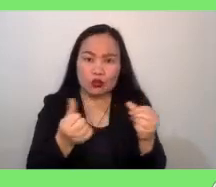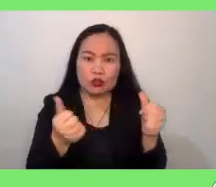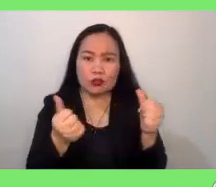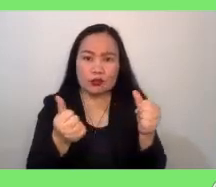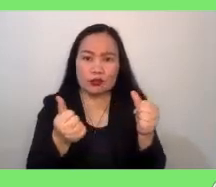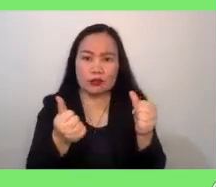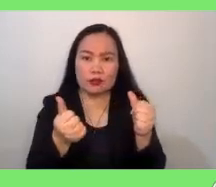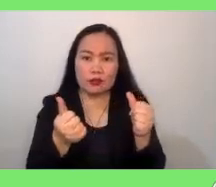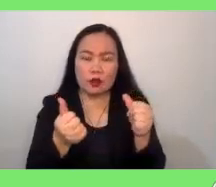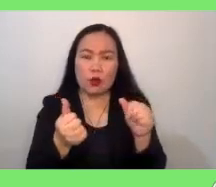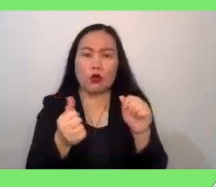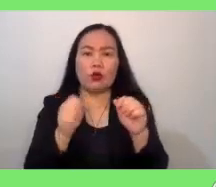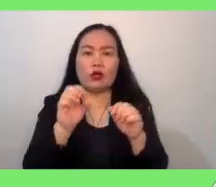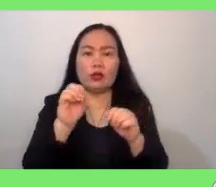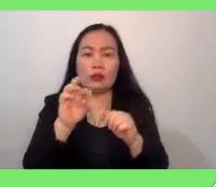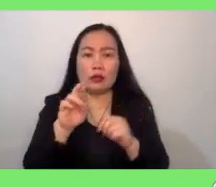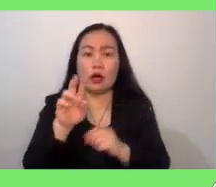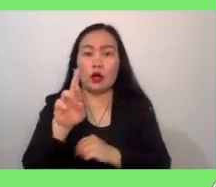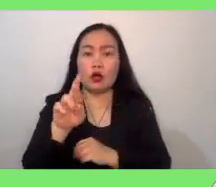solution or root.